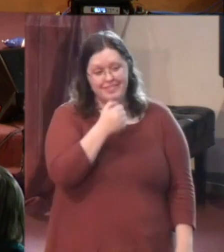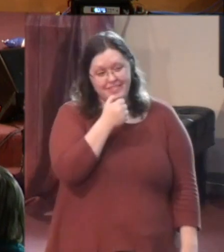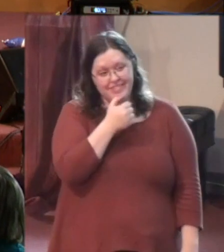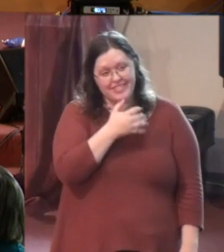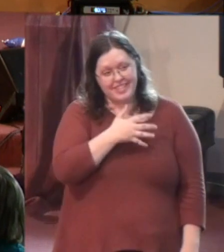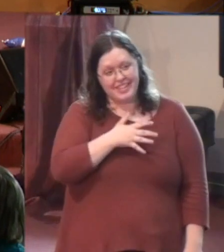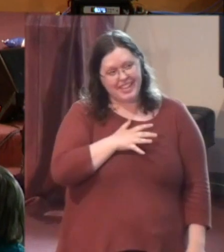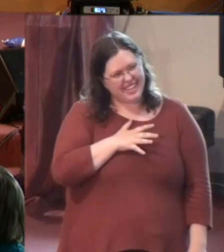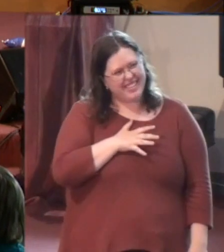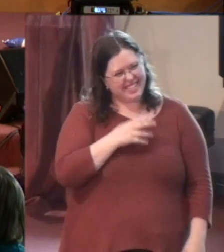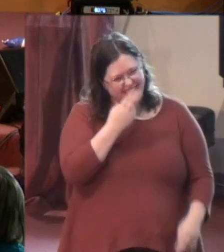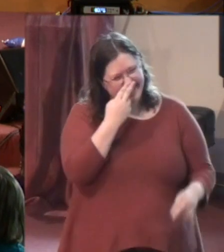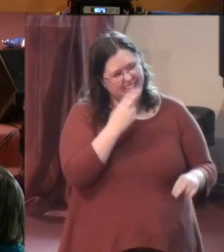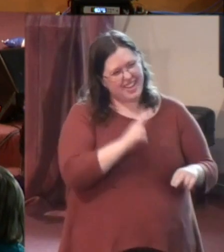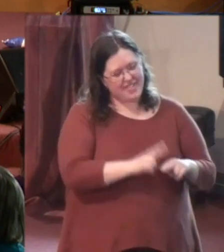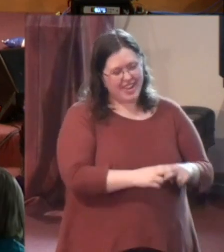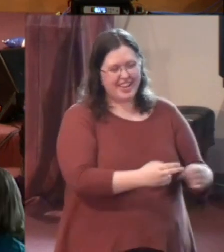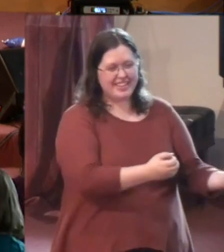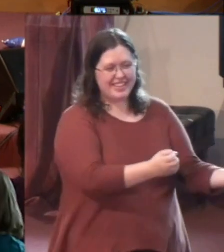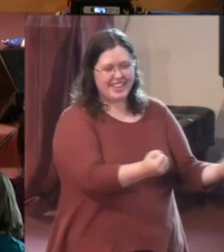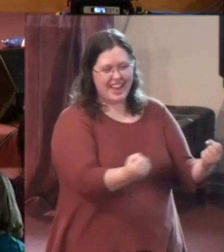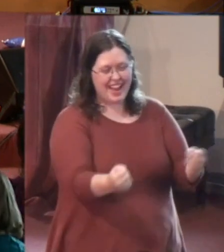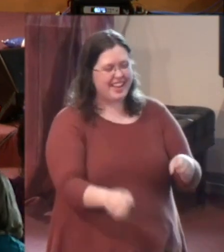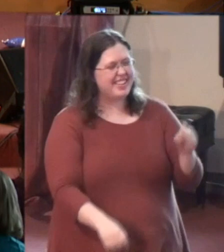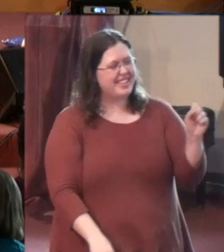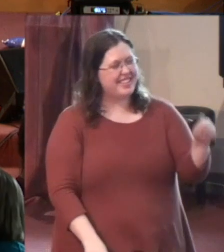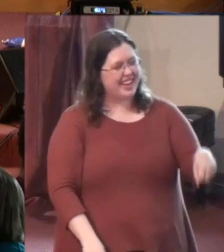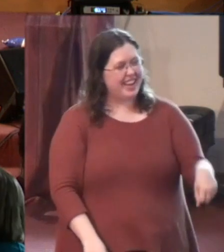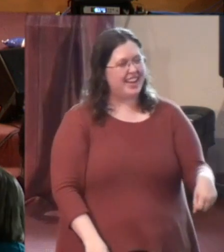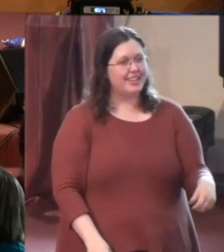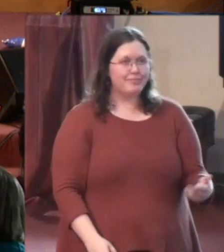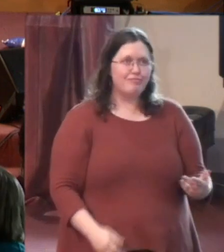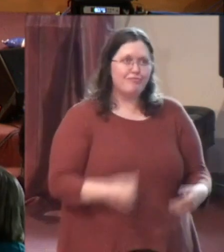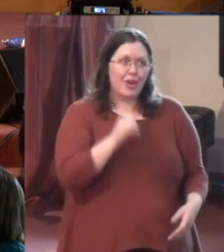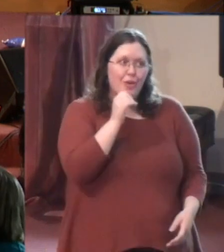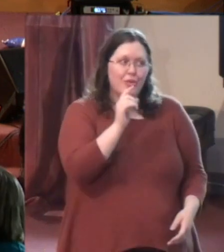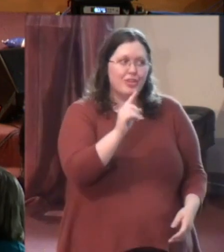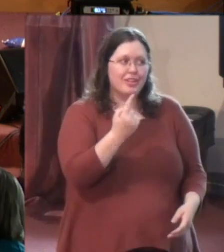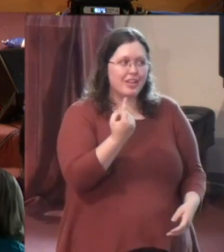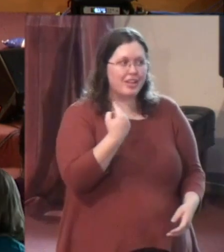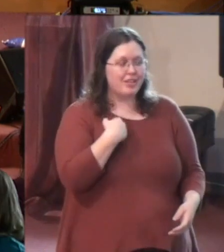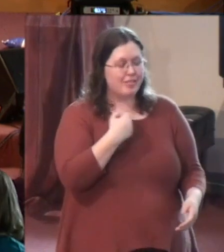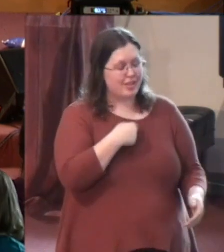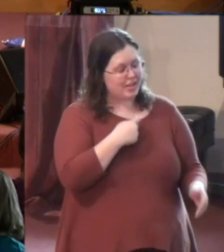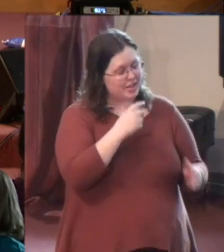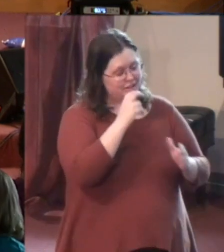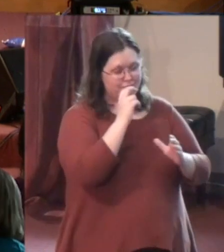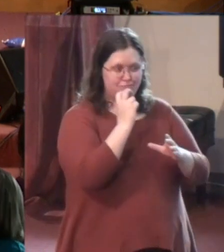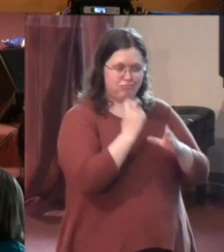Boy, did we have fun. Yeah. And not only that, we went awfully deep, didn't we?